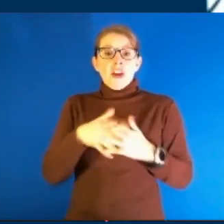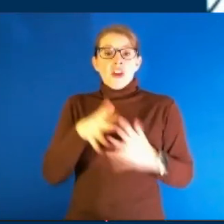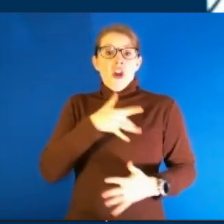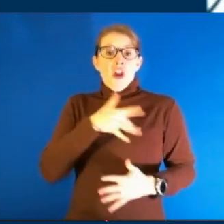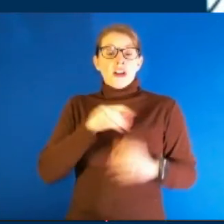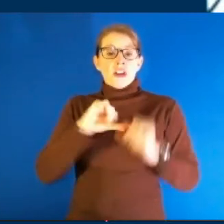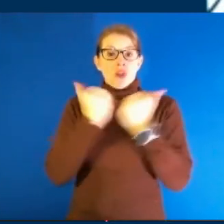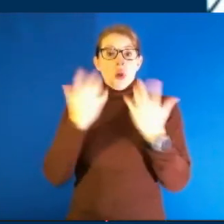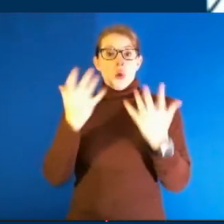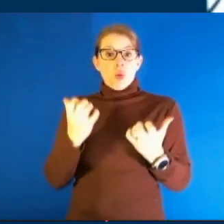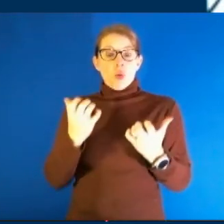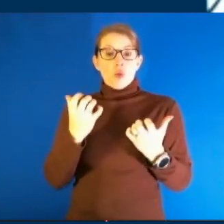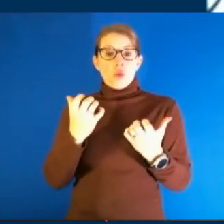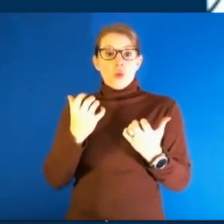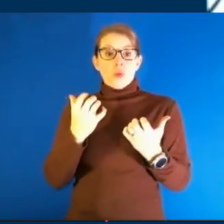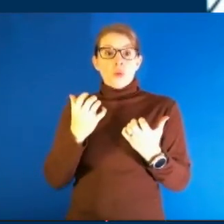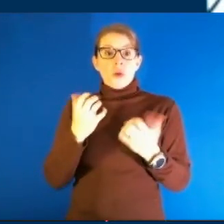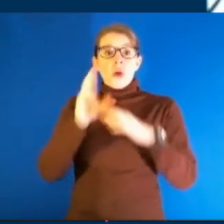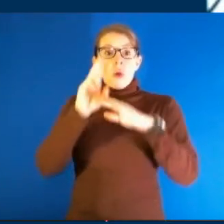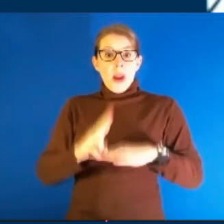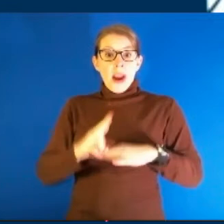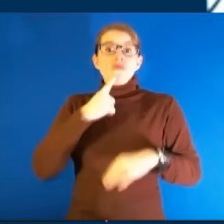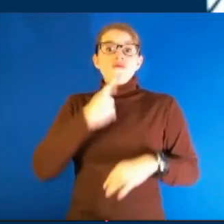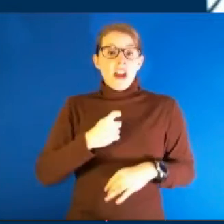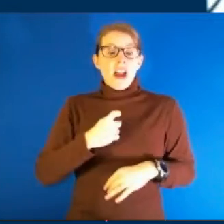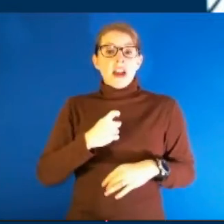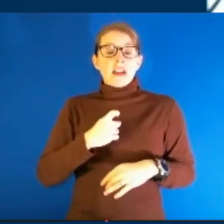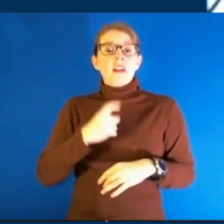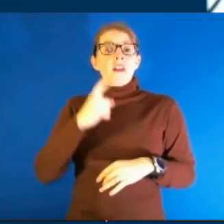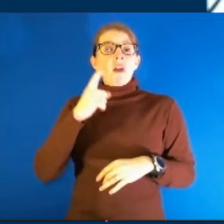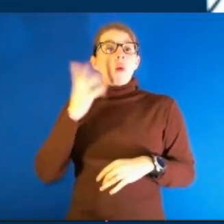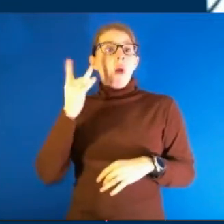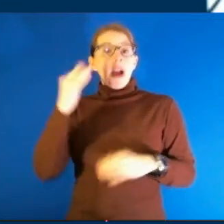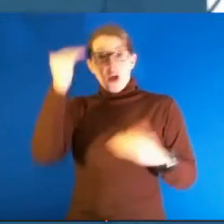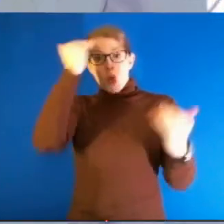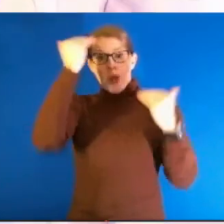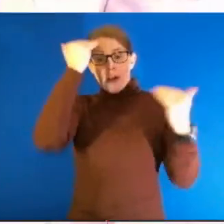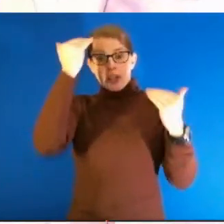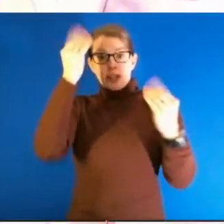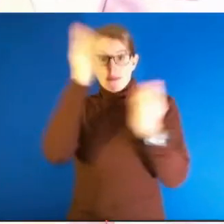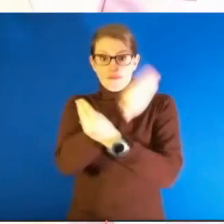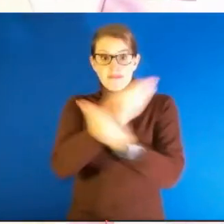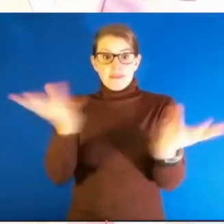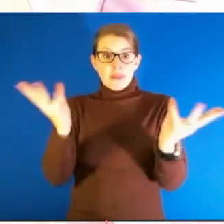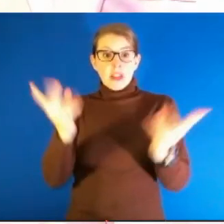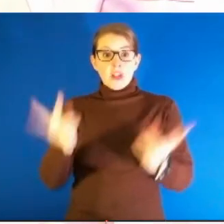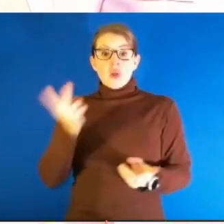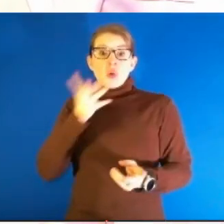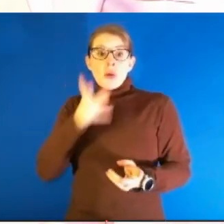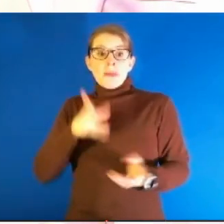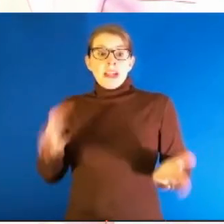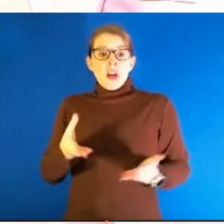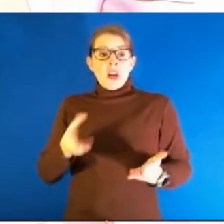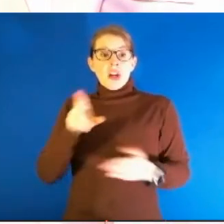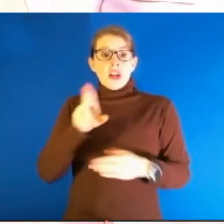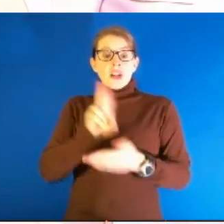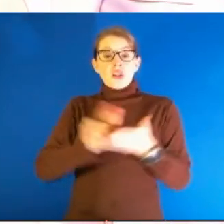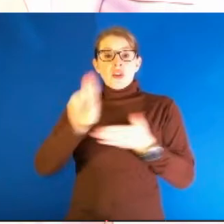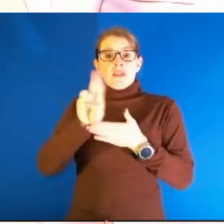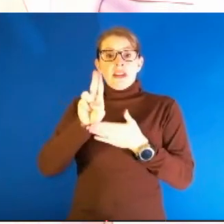to wear red to raise awareness for heart disease. So I talked with 2 women here at the University of Kansas Health